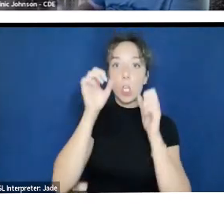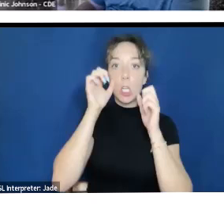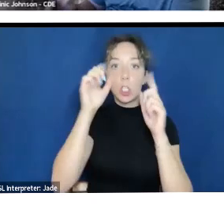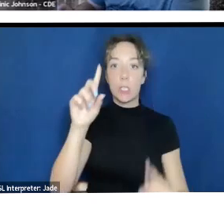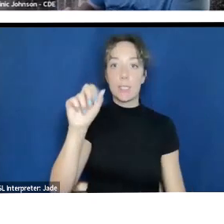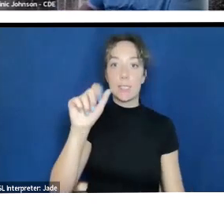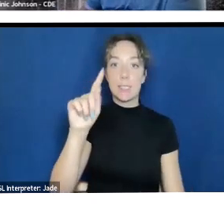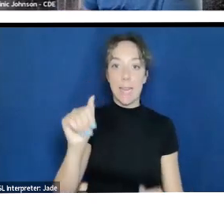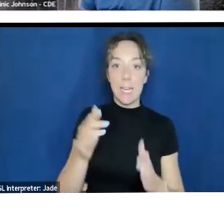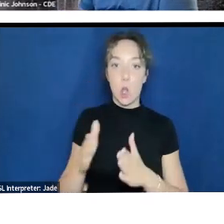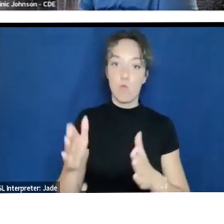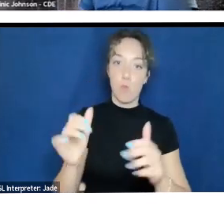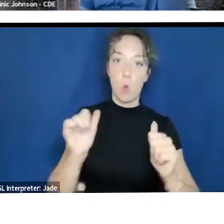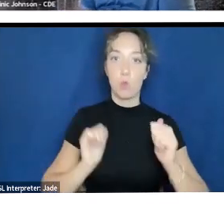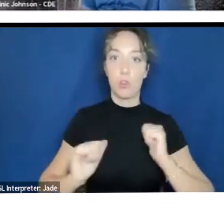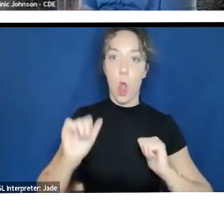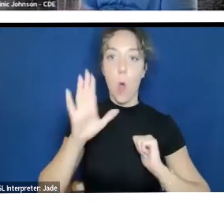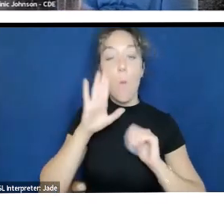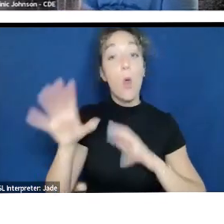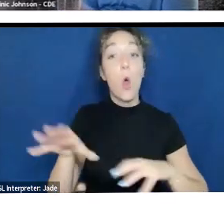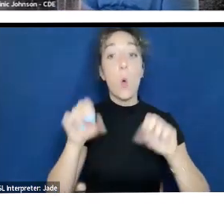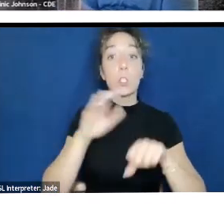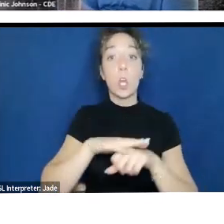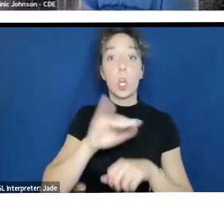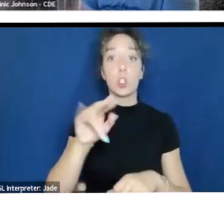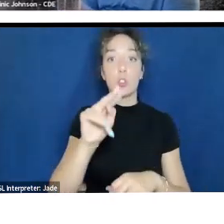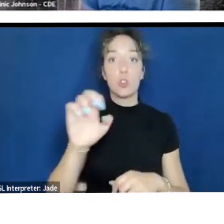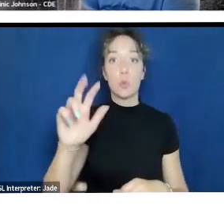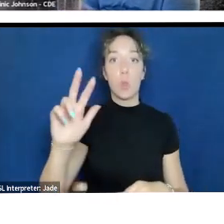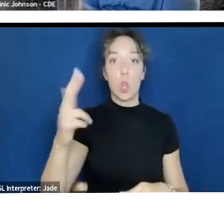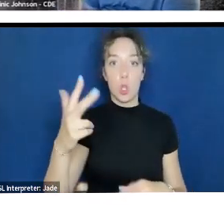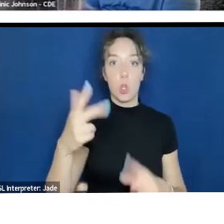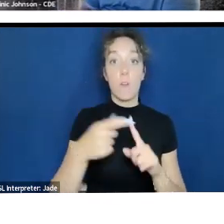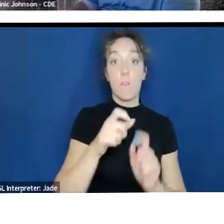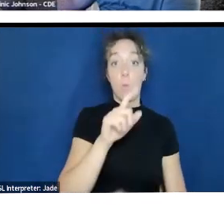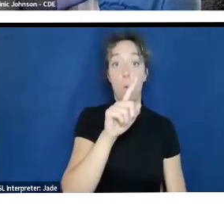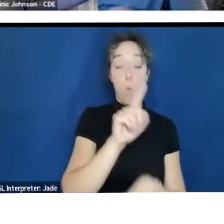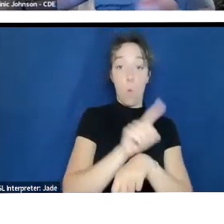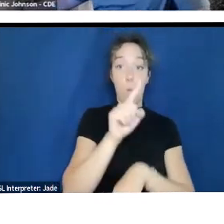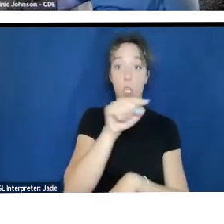will be hosted on June 3rd from 1 to 4 p.m.